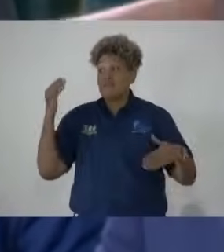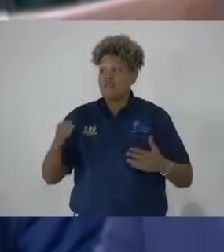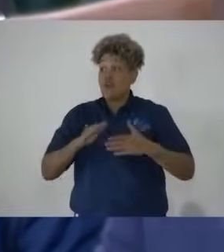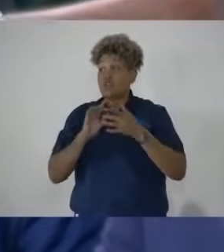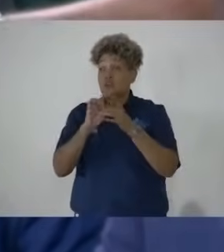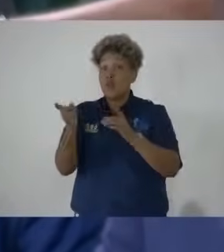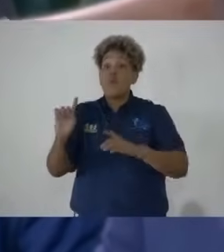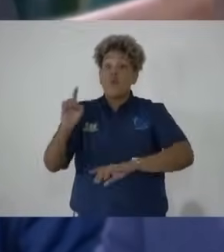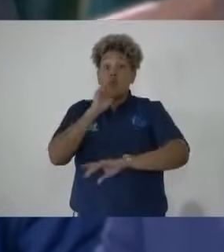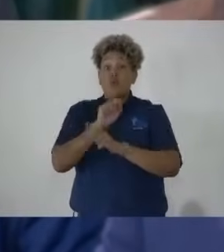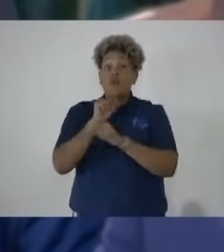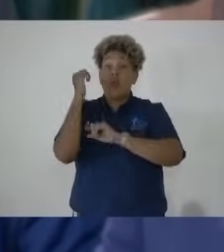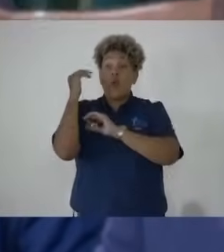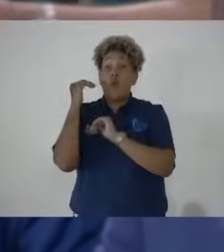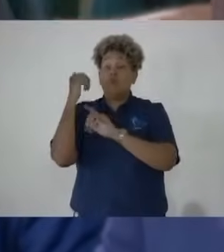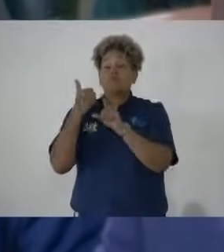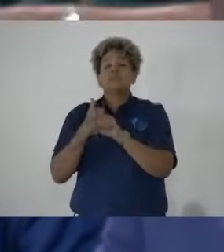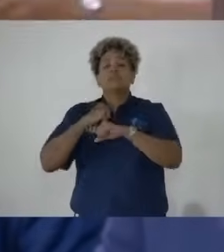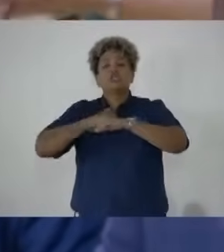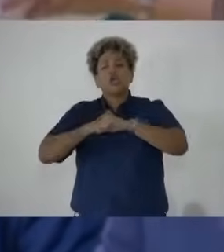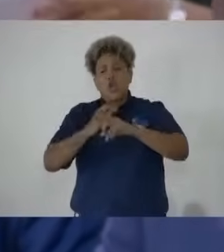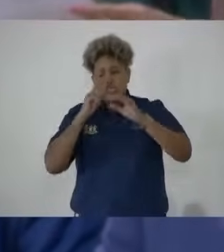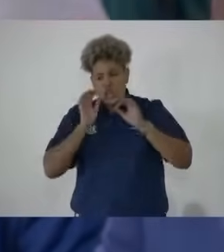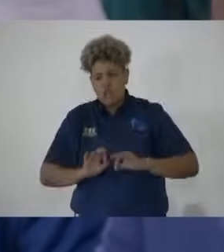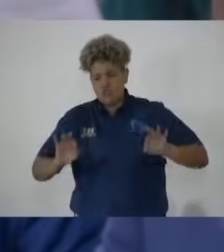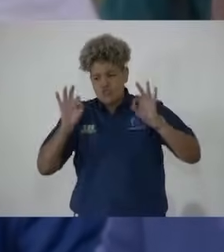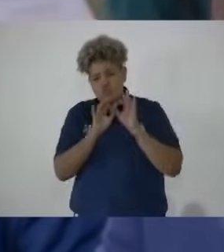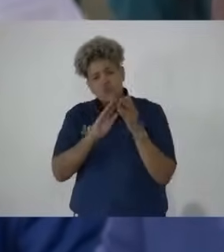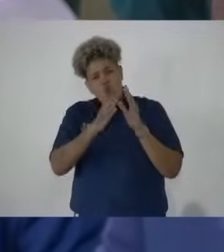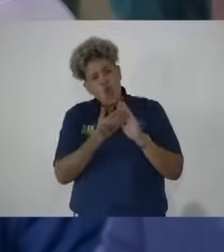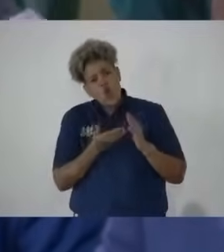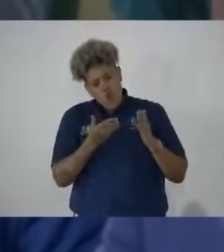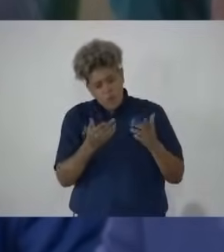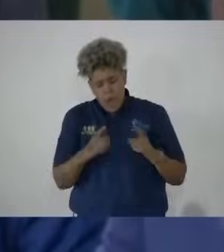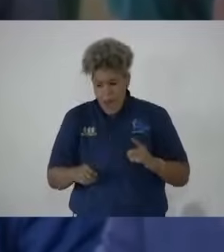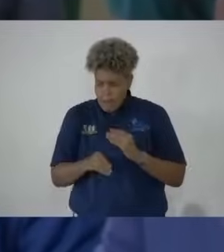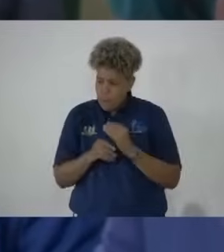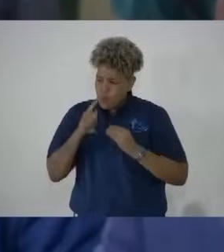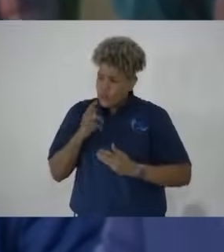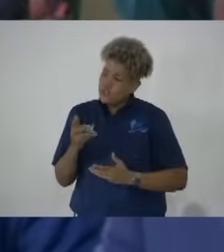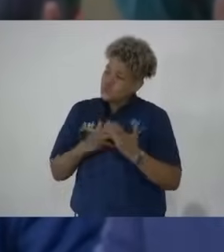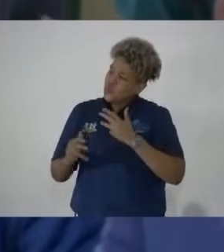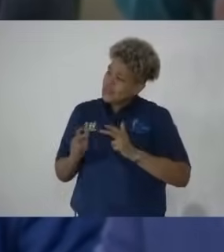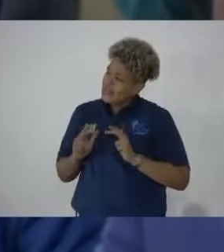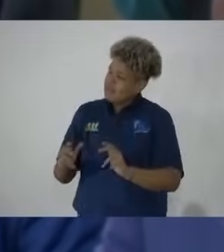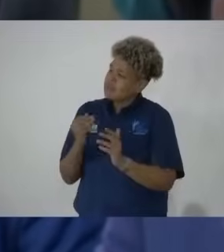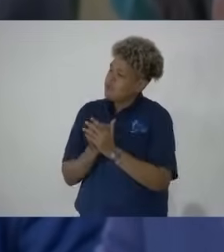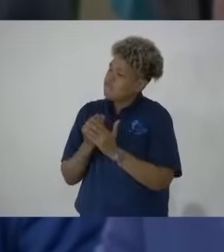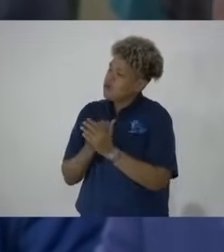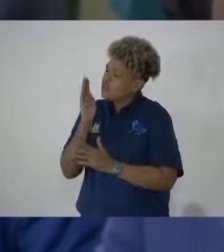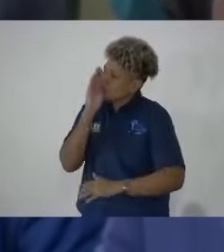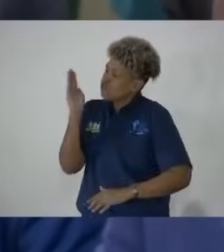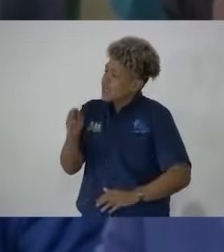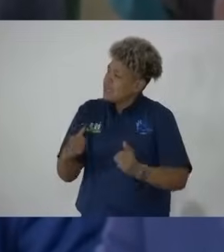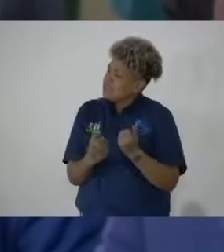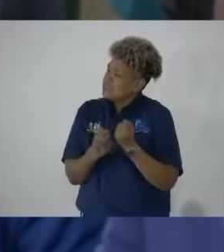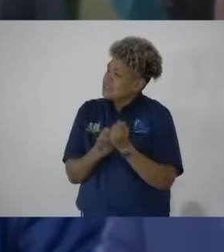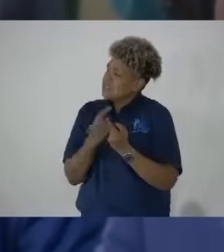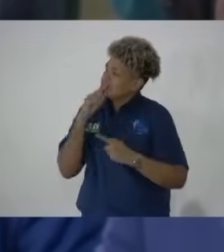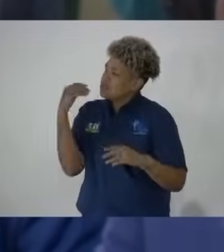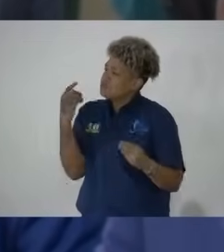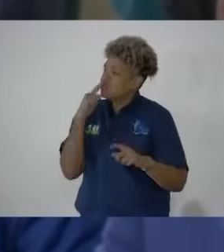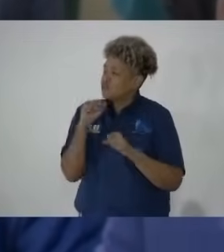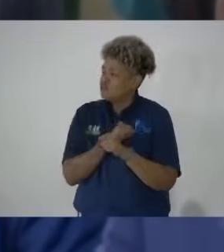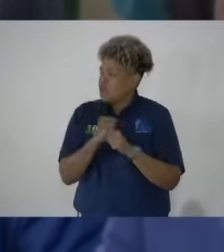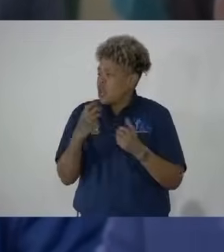built homes. Security is crucial to the communities where Social Investment Fund directed its assistance to bringing opportunities